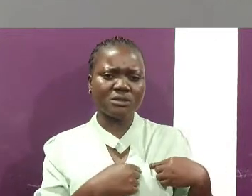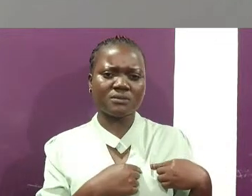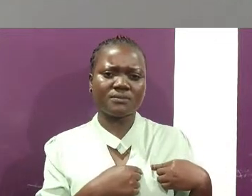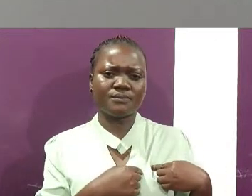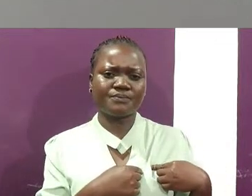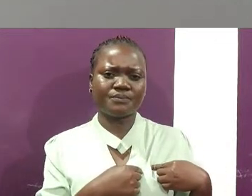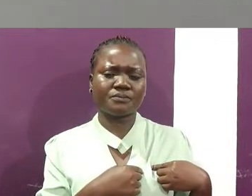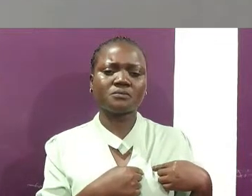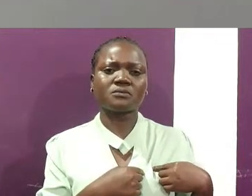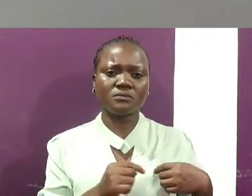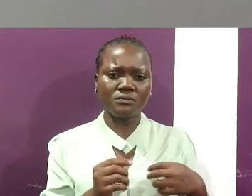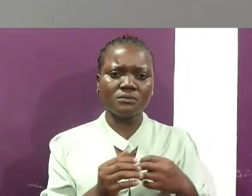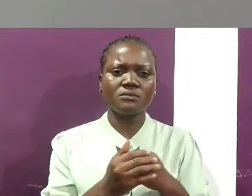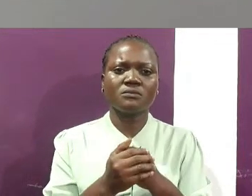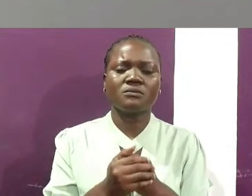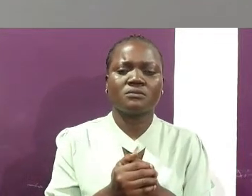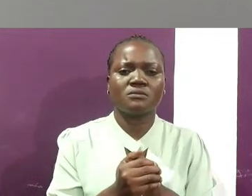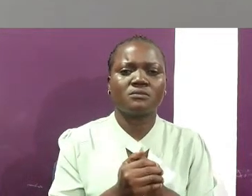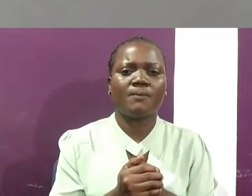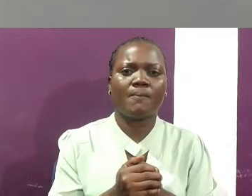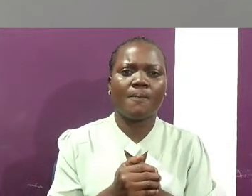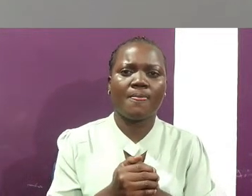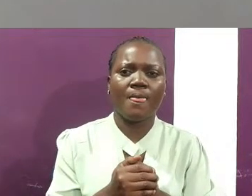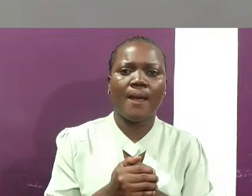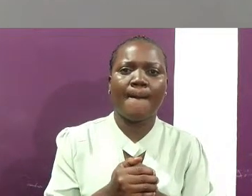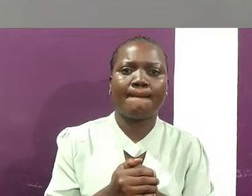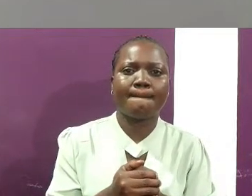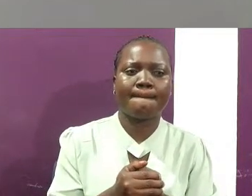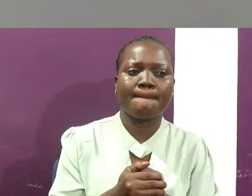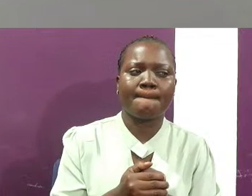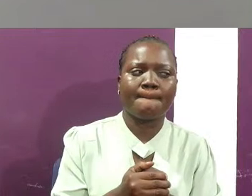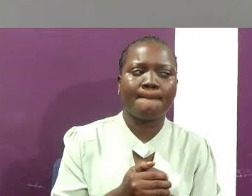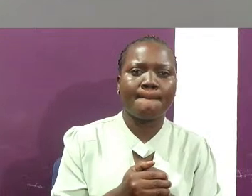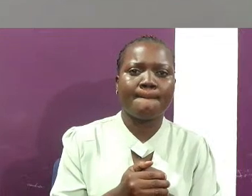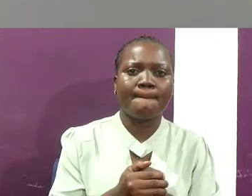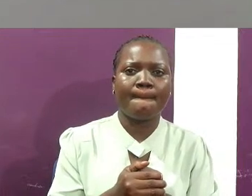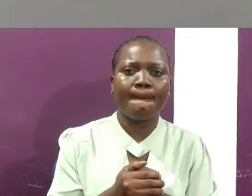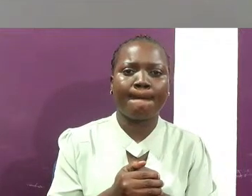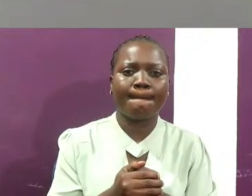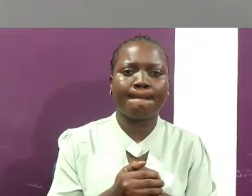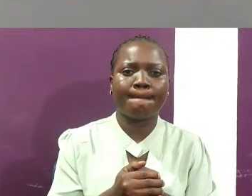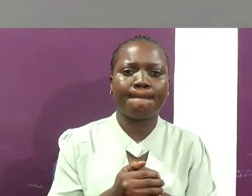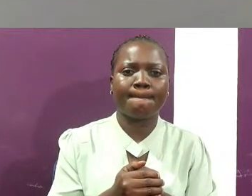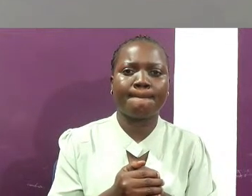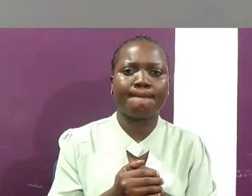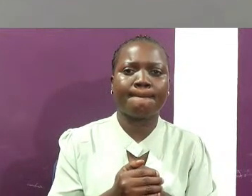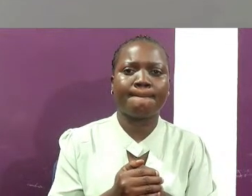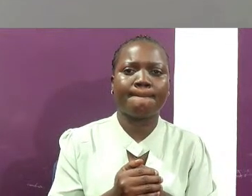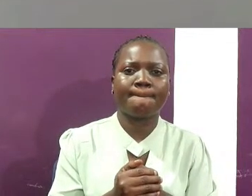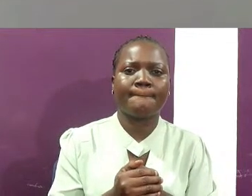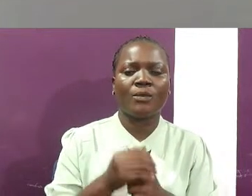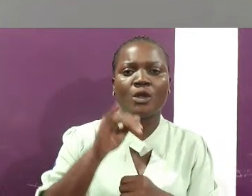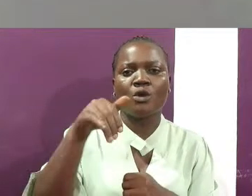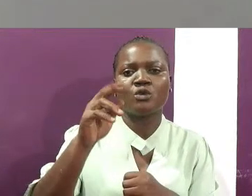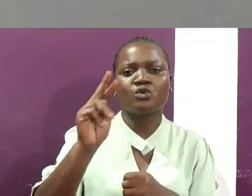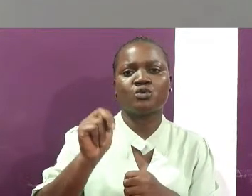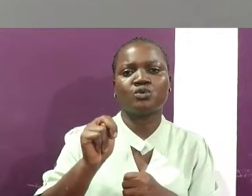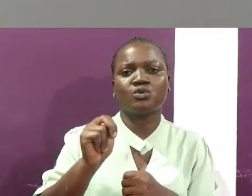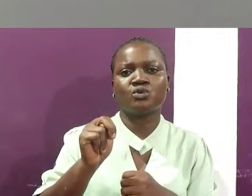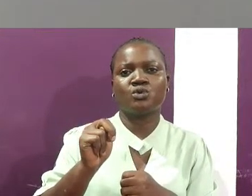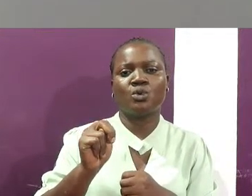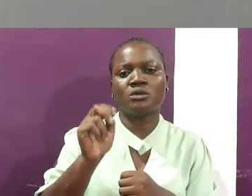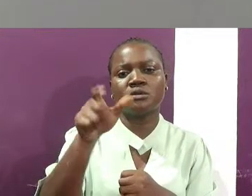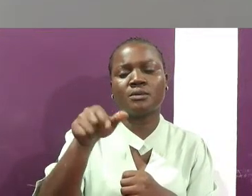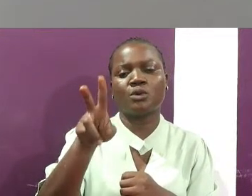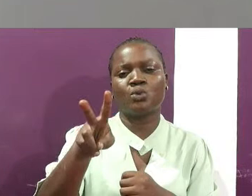to the synagogues, according to Acts chapter 2 and verse 46 and 45. Asomafo nguma ne tire mienu no e me yebeti asese na omu